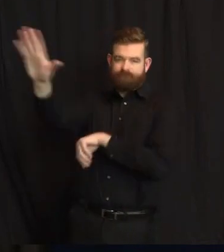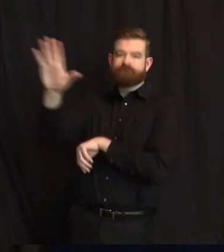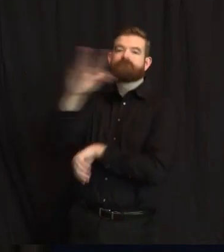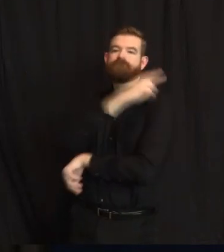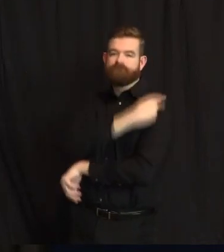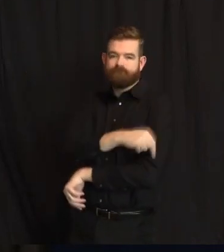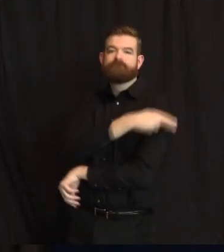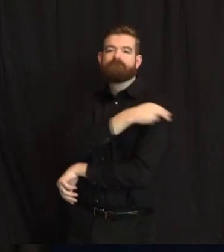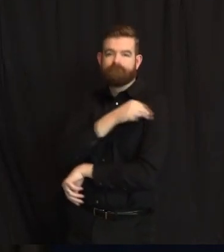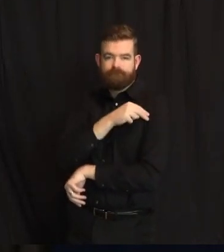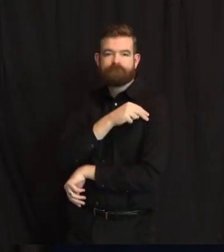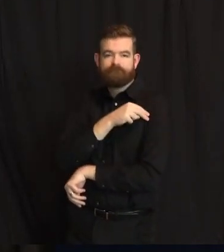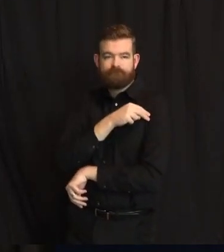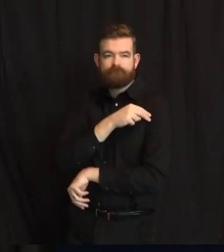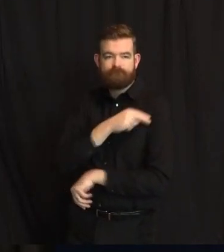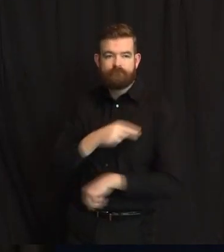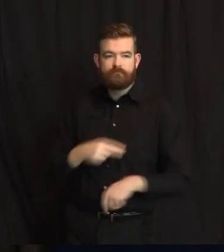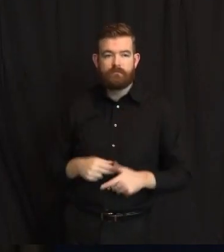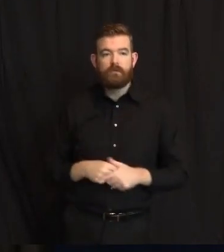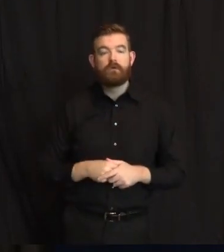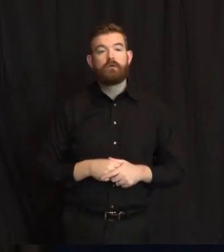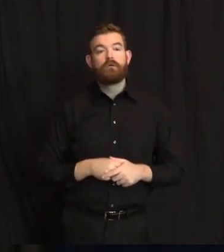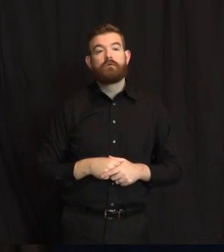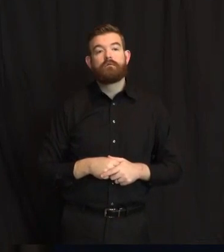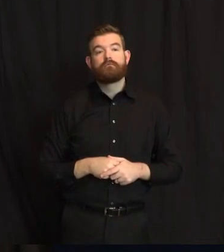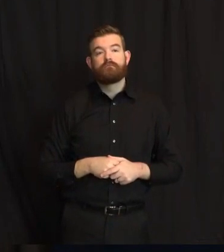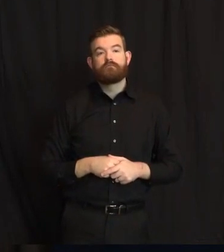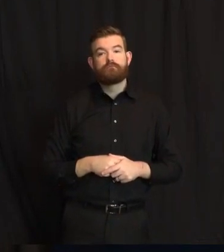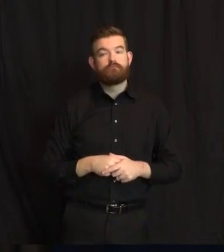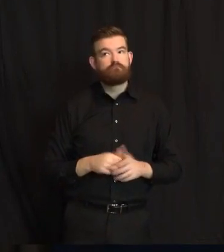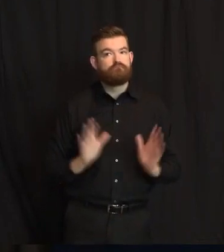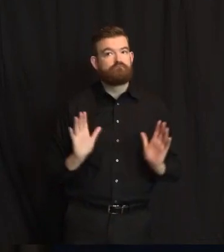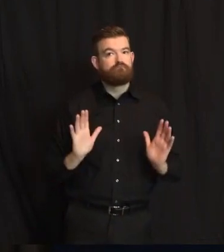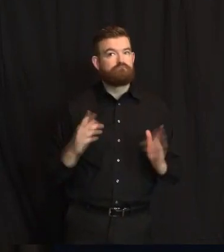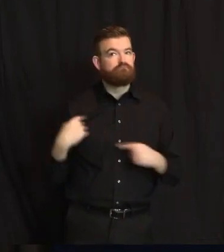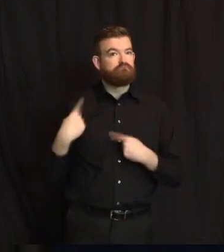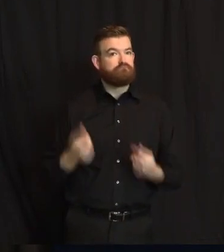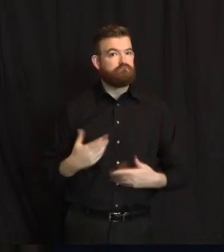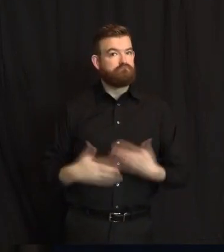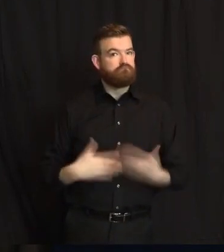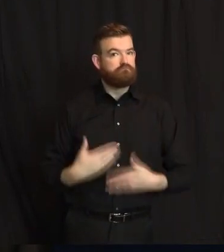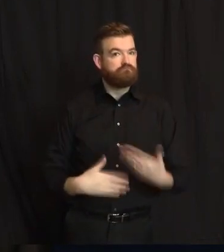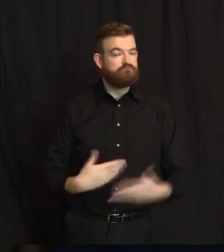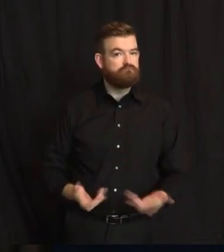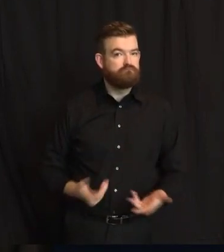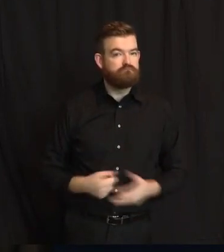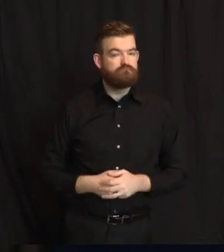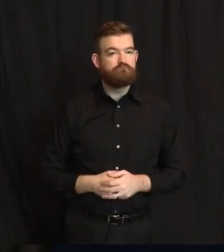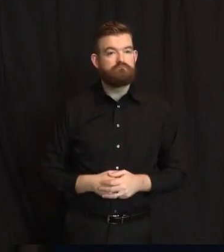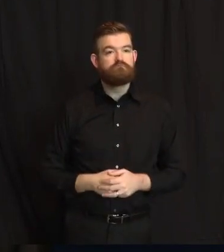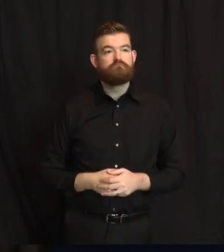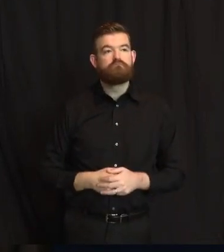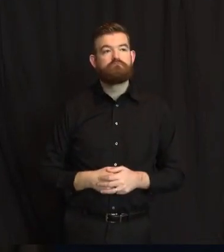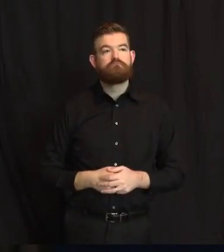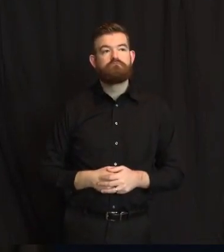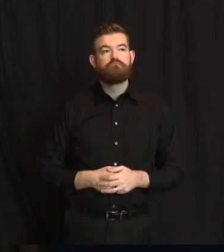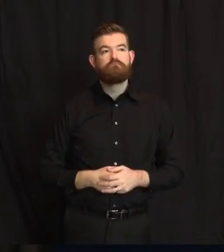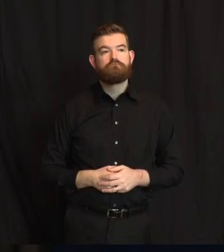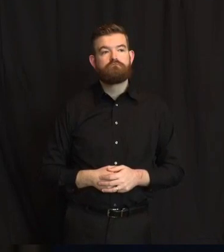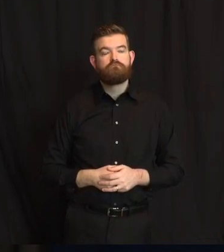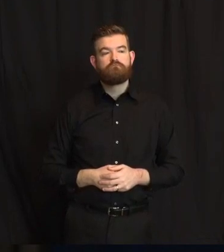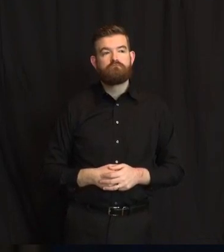been very resourceful for us. Within our department, we have, as I mentioned,